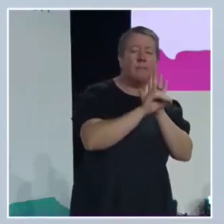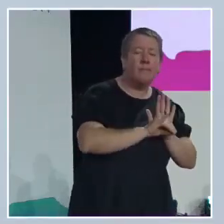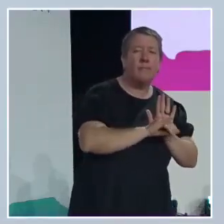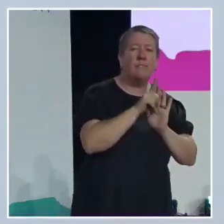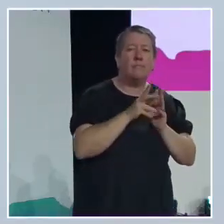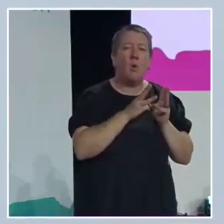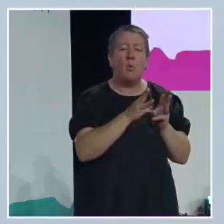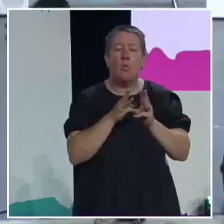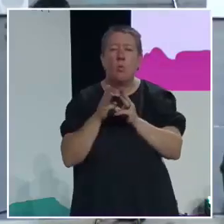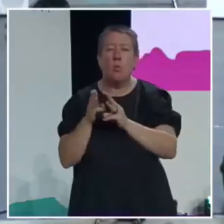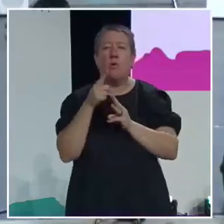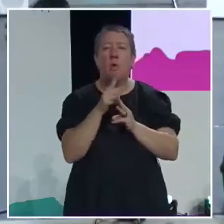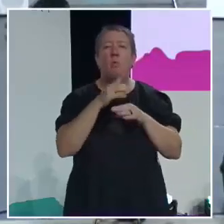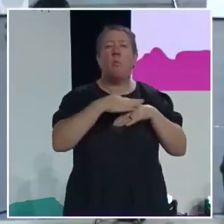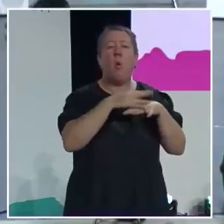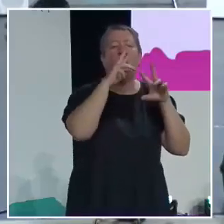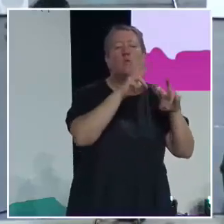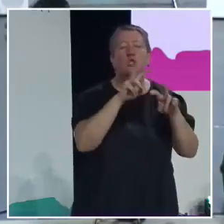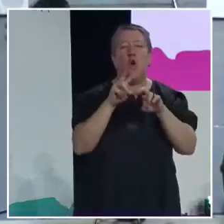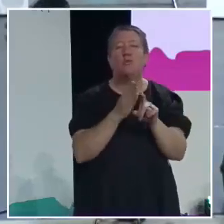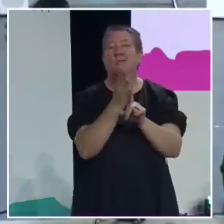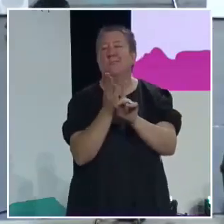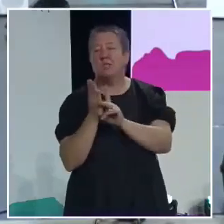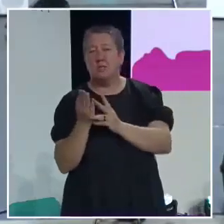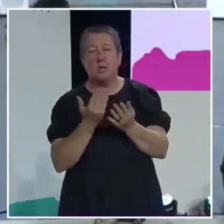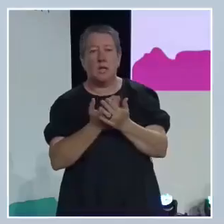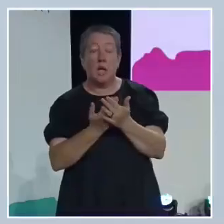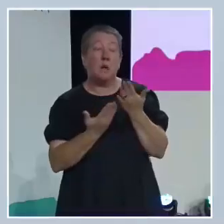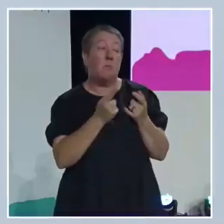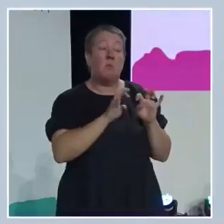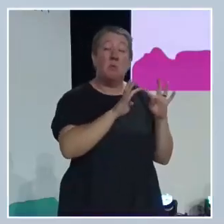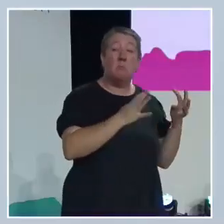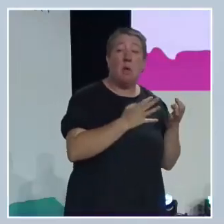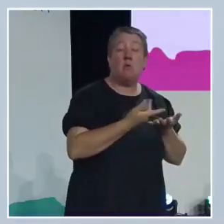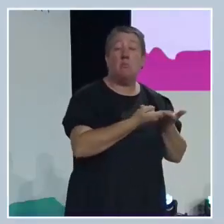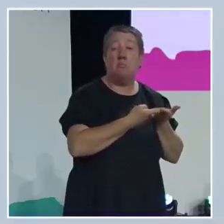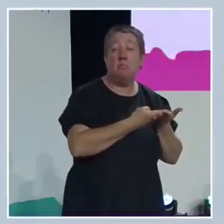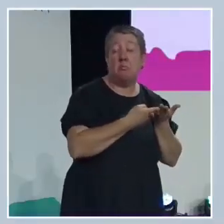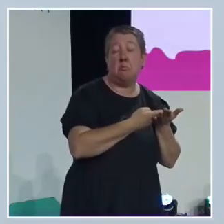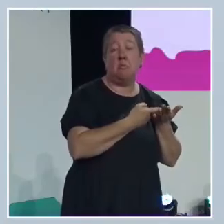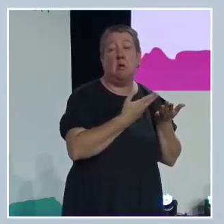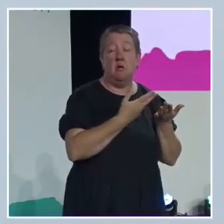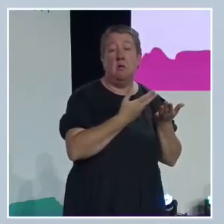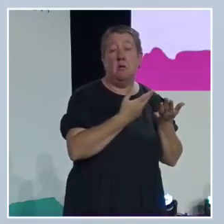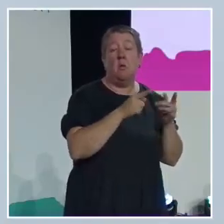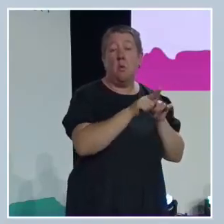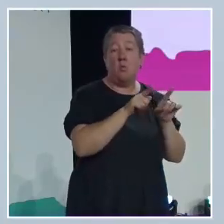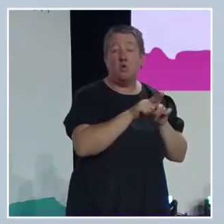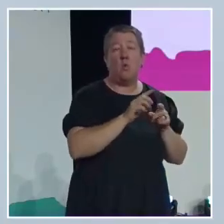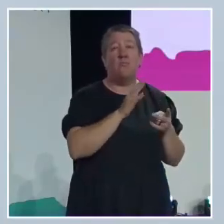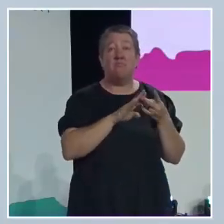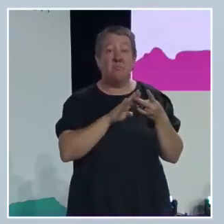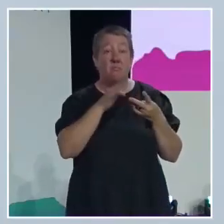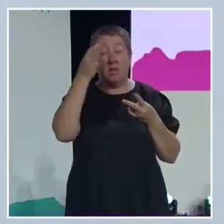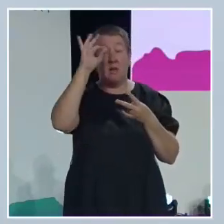future research, and probably it will come from the panel and the discussion as well. The governance issue I